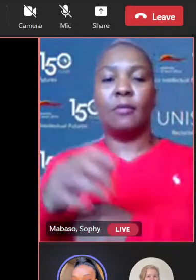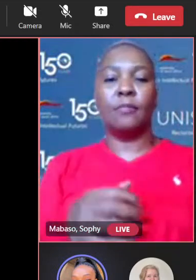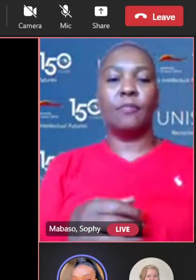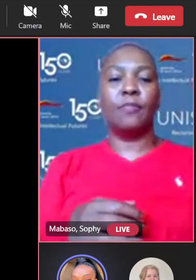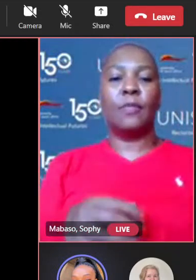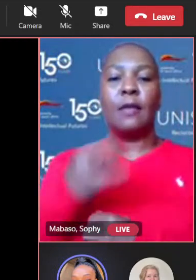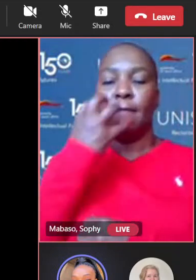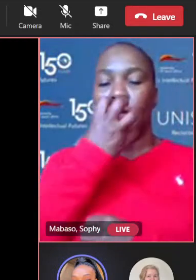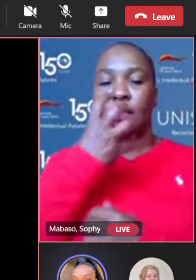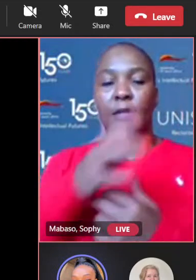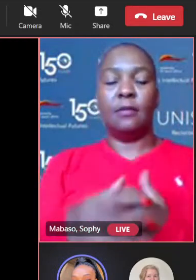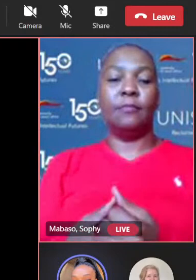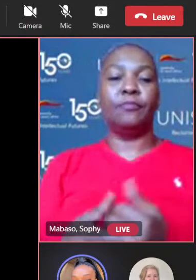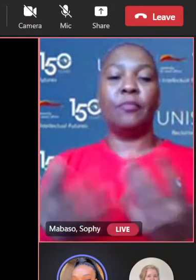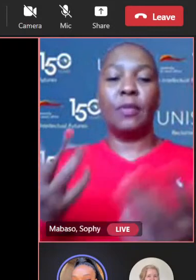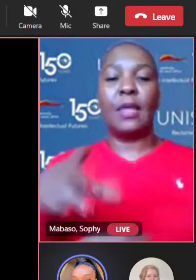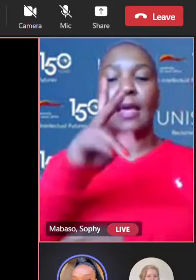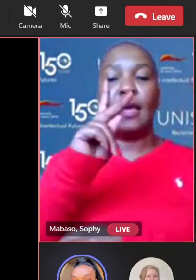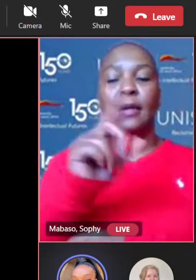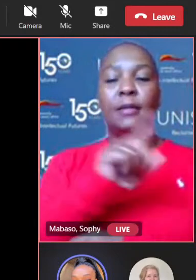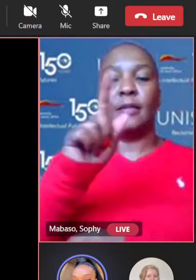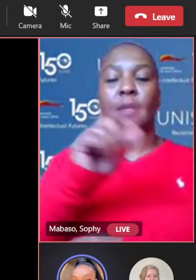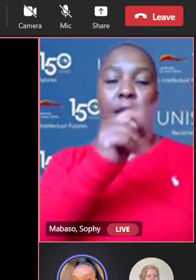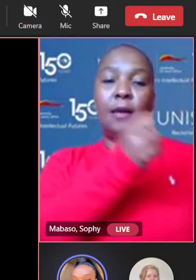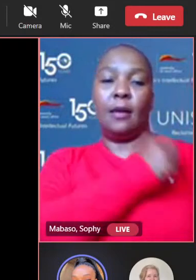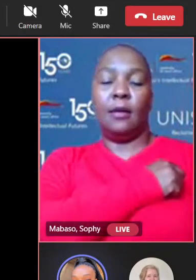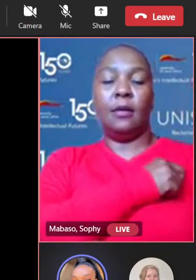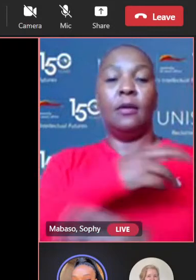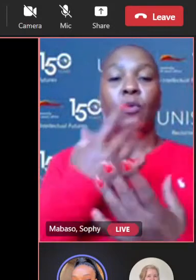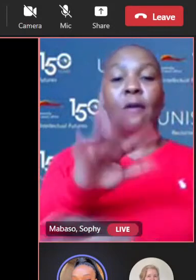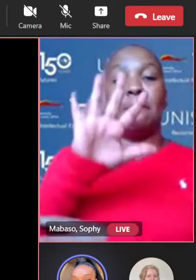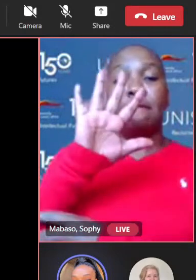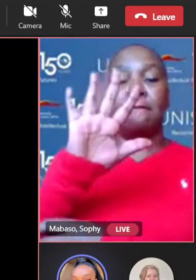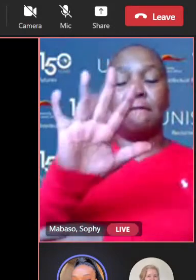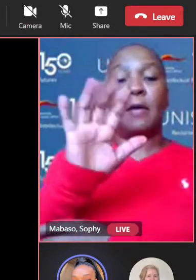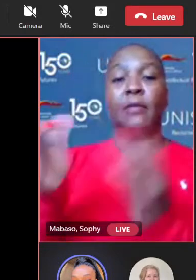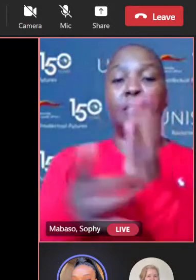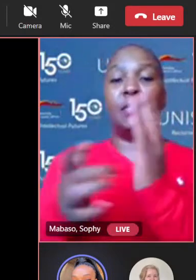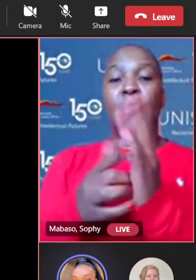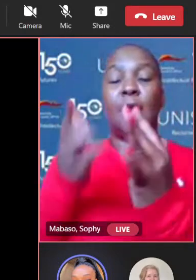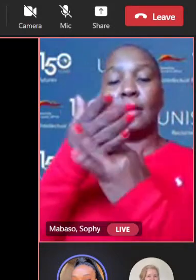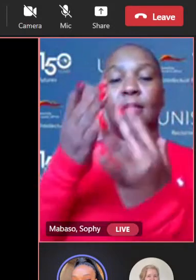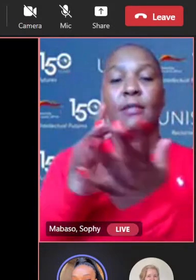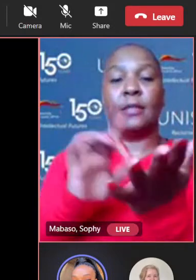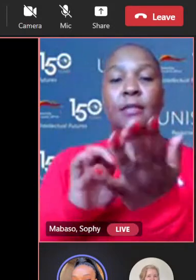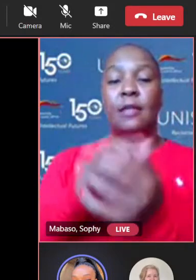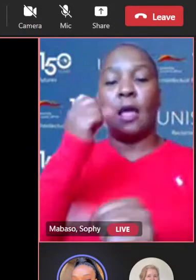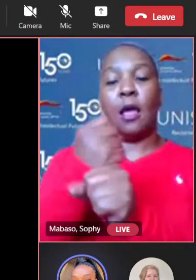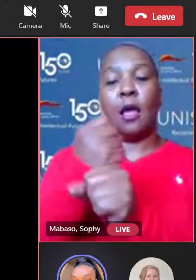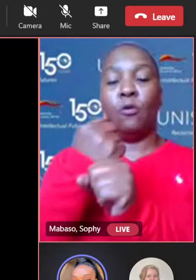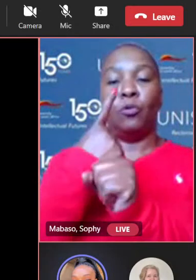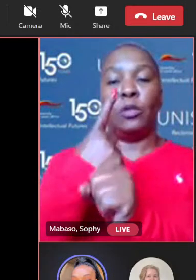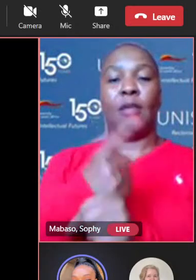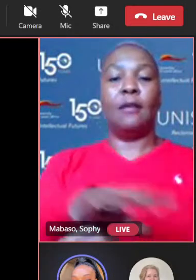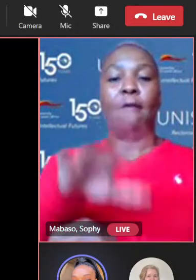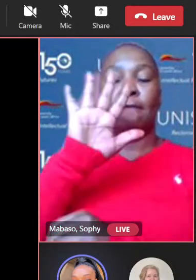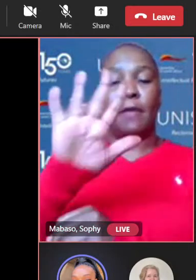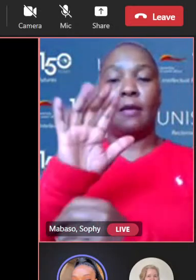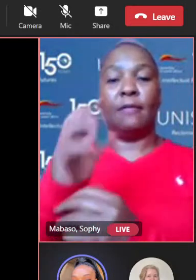State. So in KZN, we have 5 digital access centers. In Gauteng, we also have 5 digital access